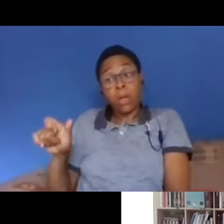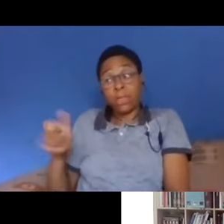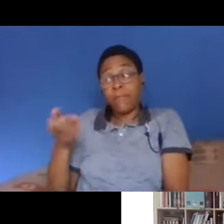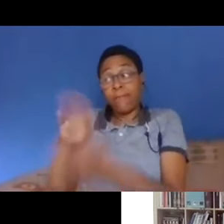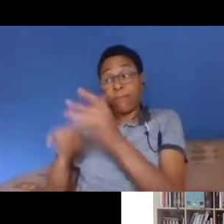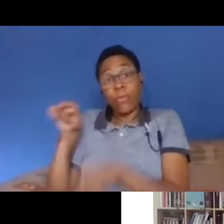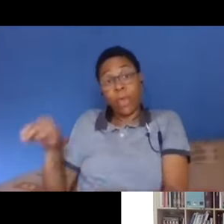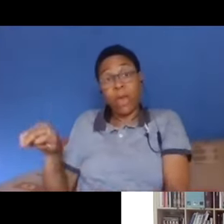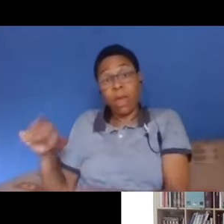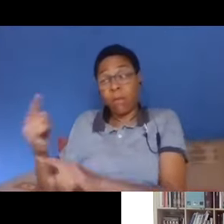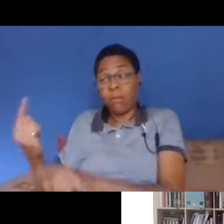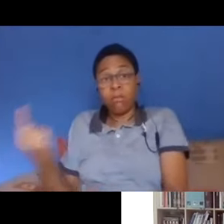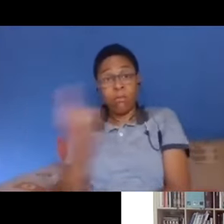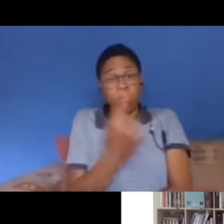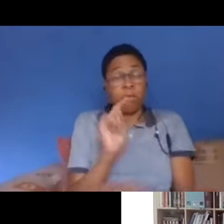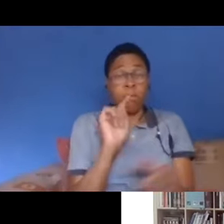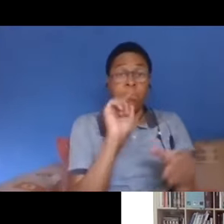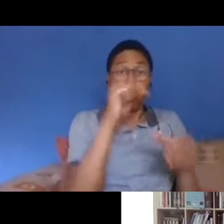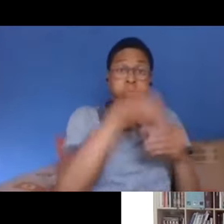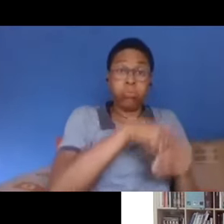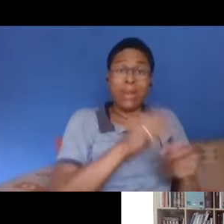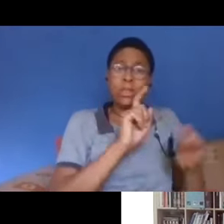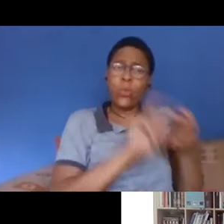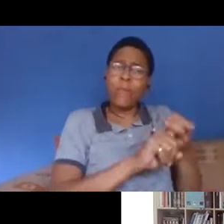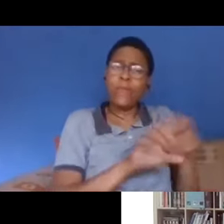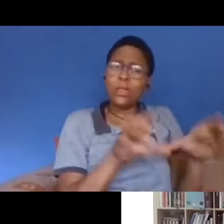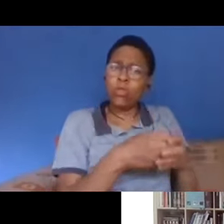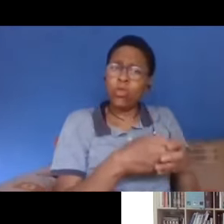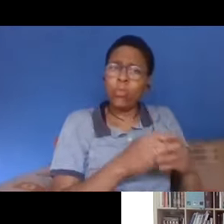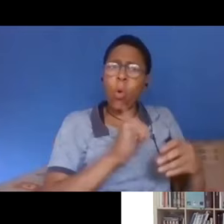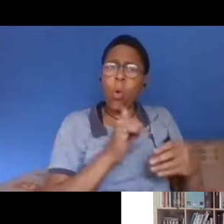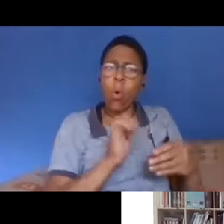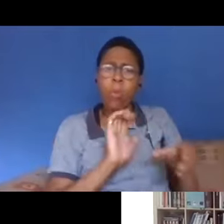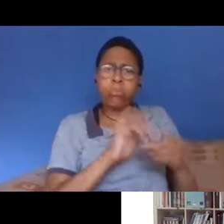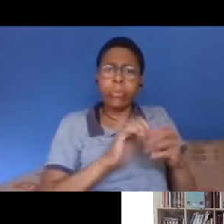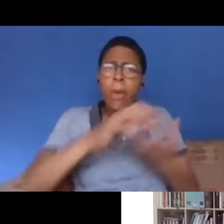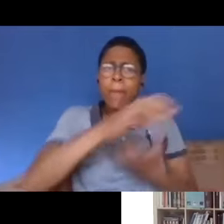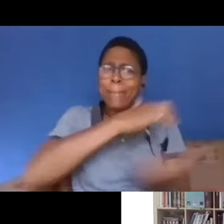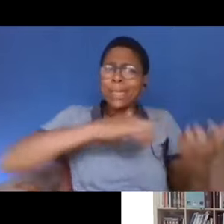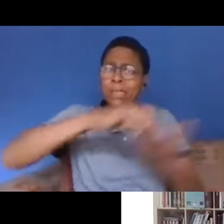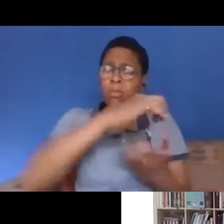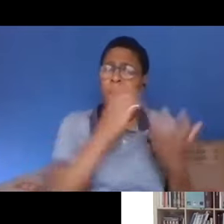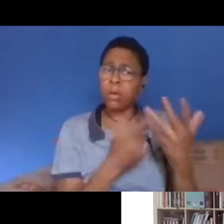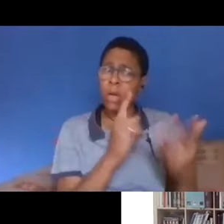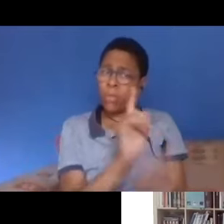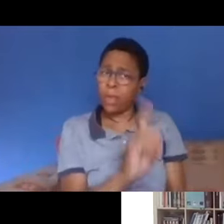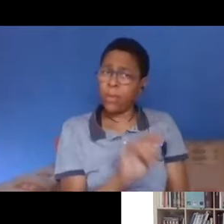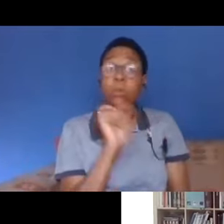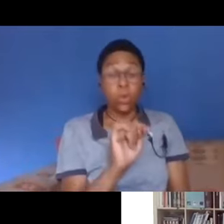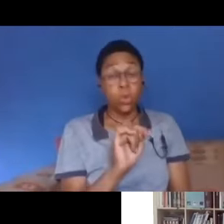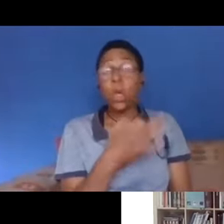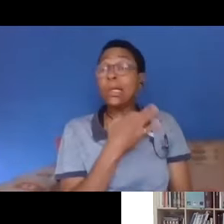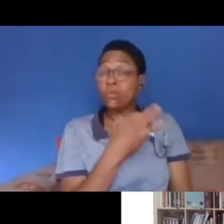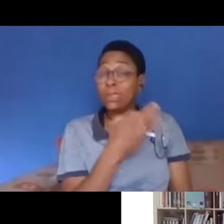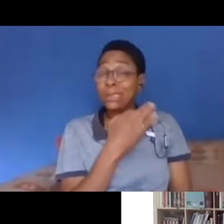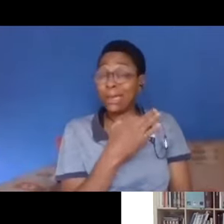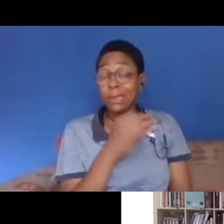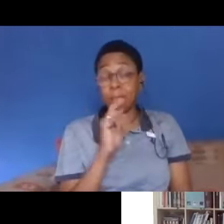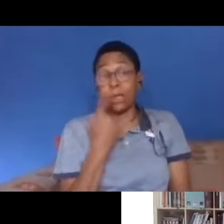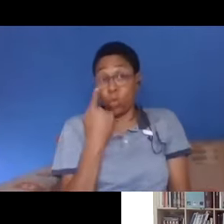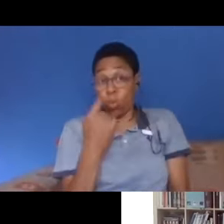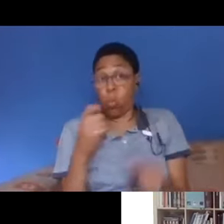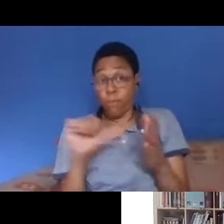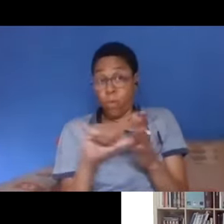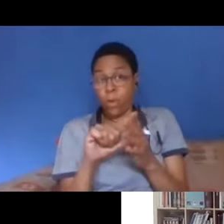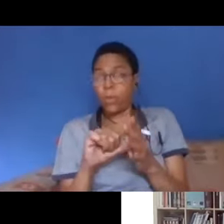day out, and exposed to lots of different people. So that's one issue, and that's a really, really key issue. And it should be